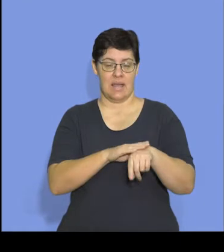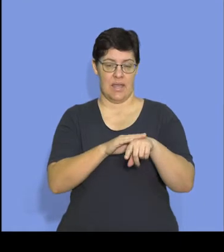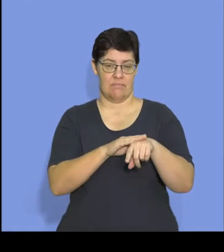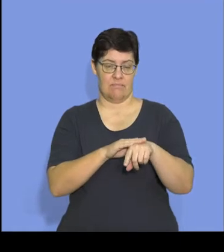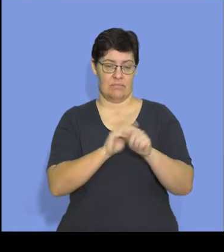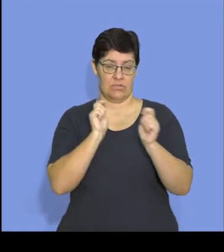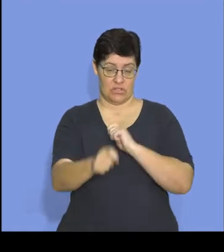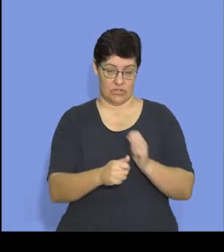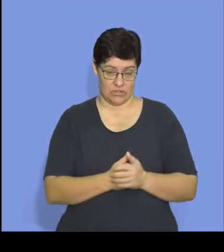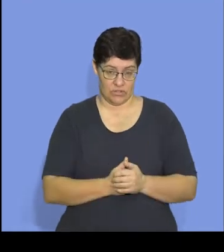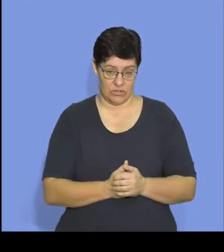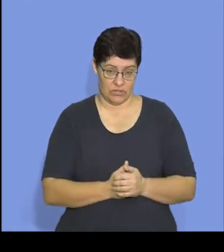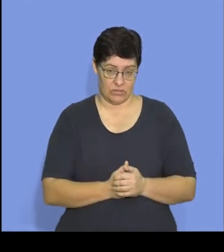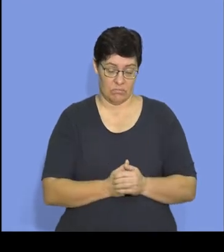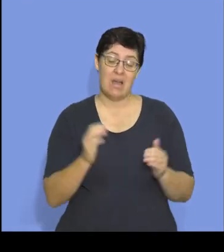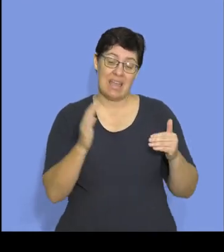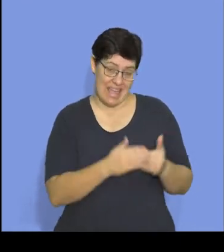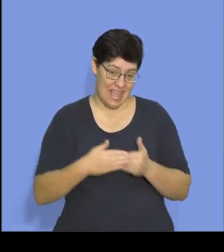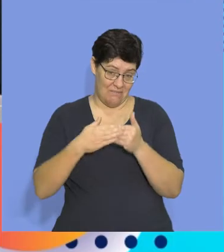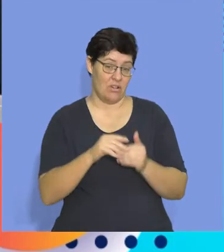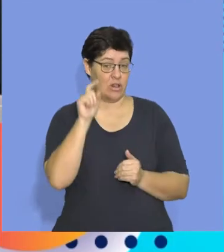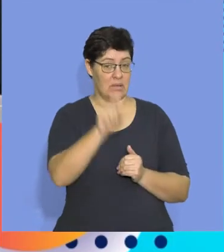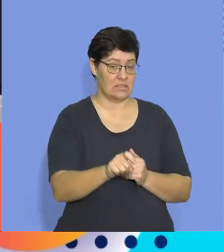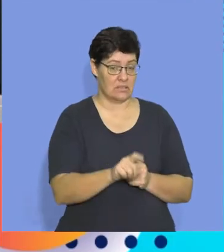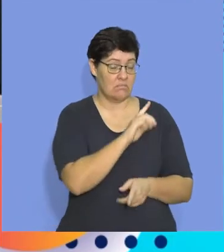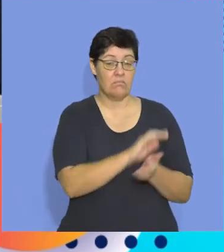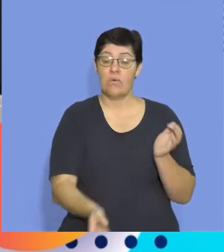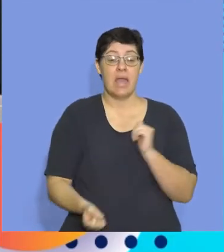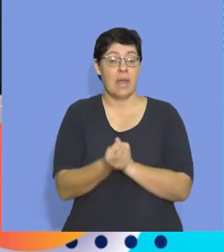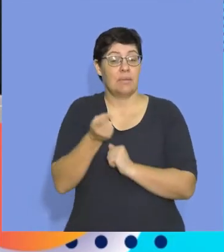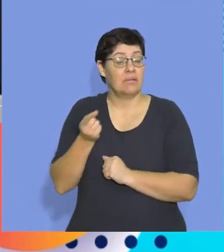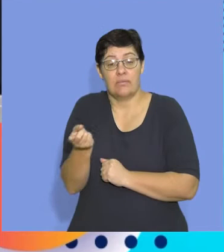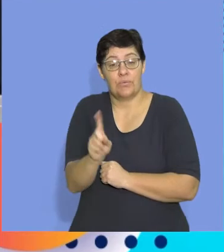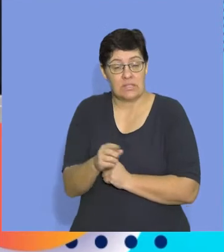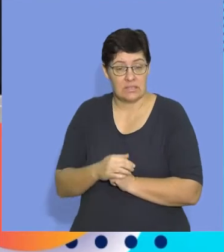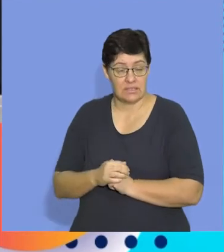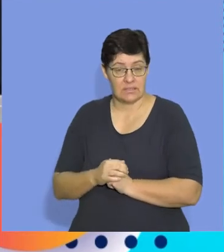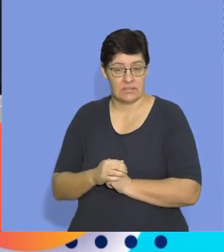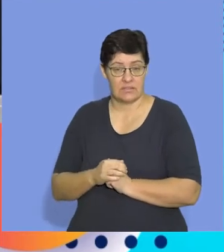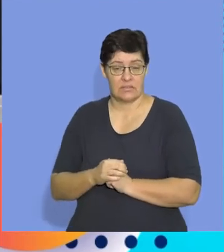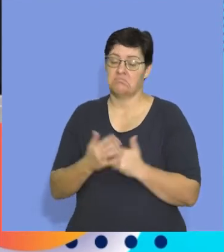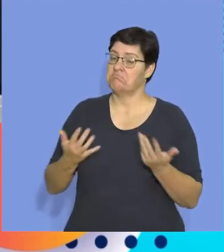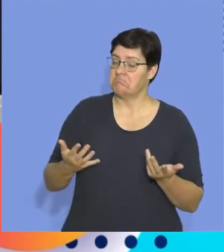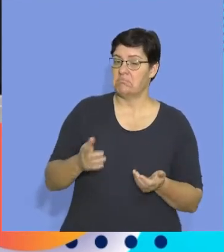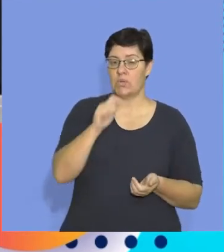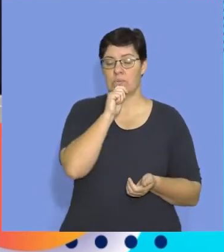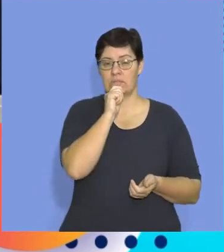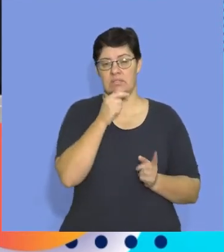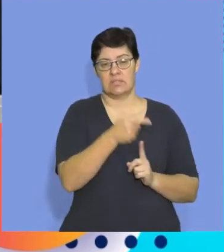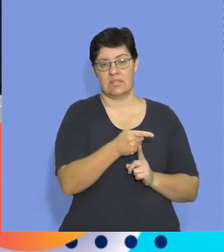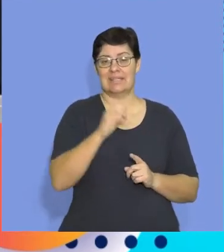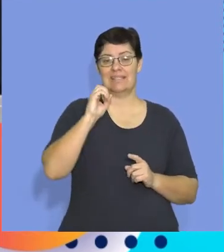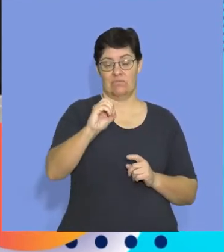be careful with these ones because what happens here is, say I use a point that's